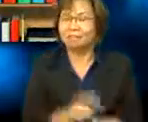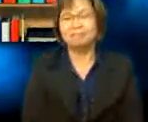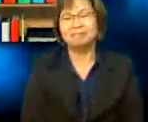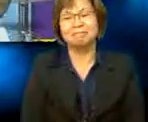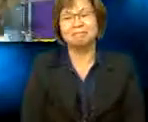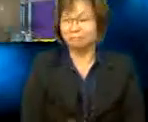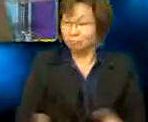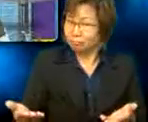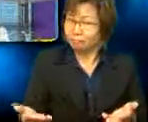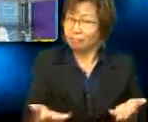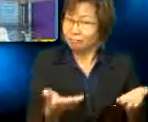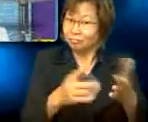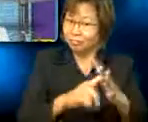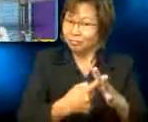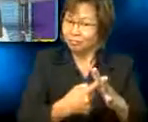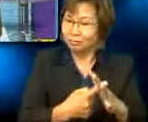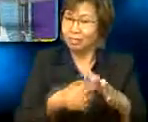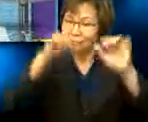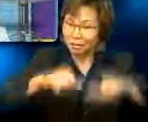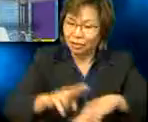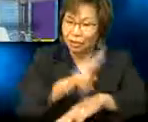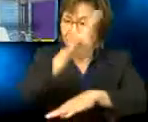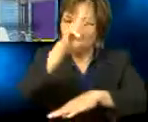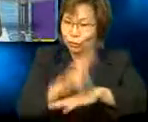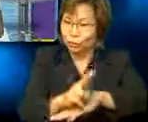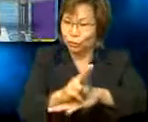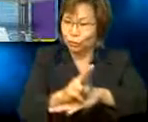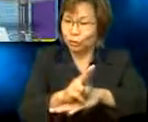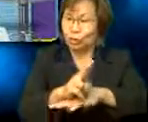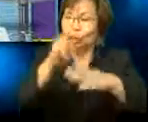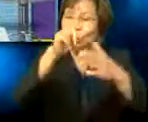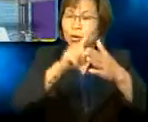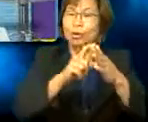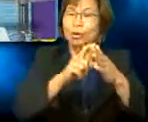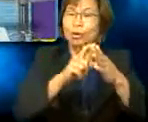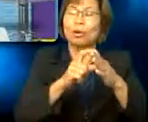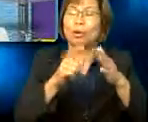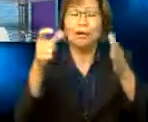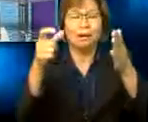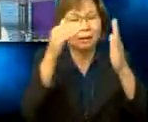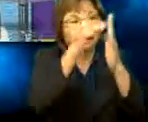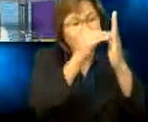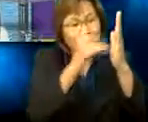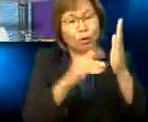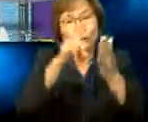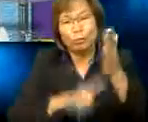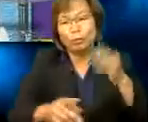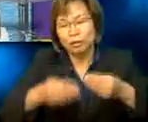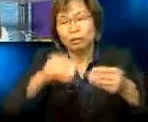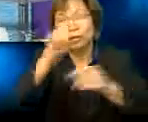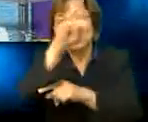Aris. Go ahead. You can use what you have listed and what has been given in the